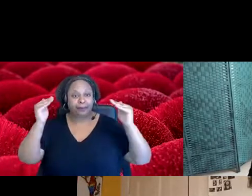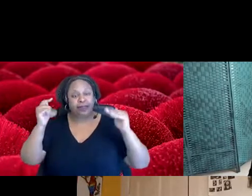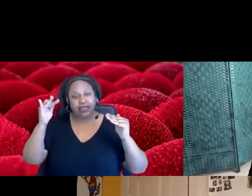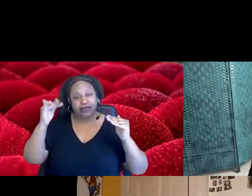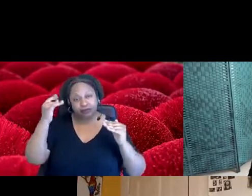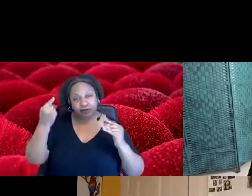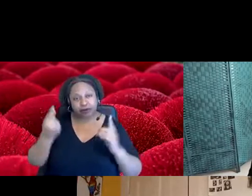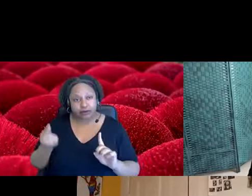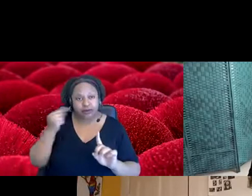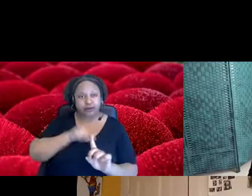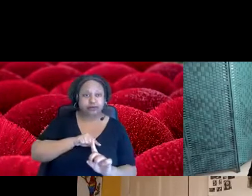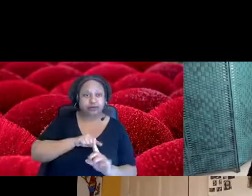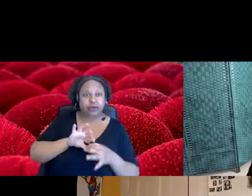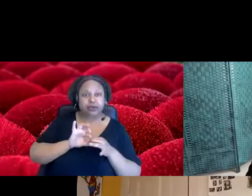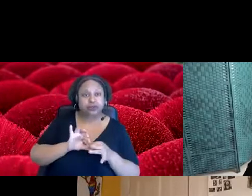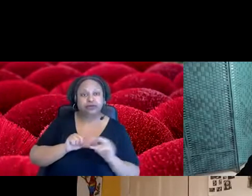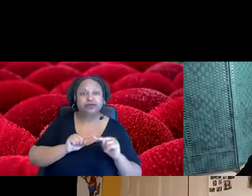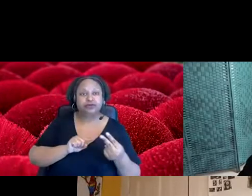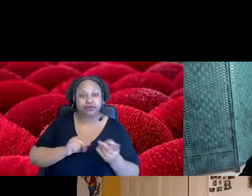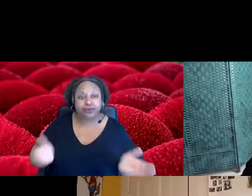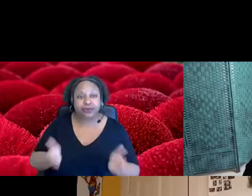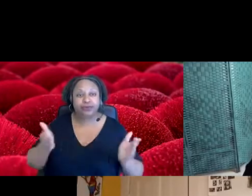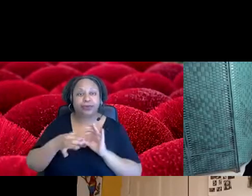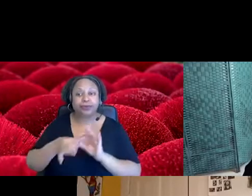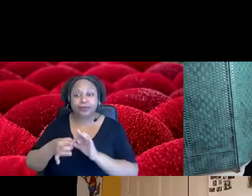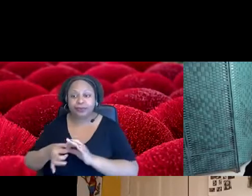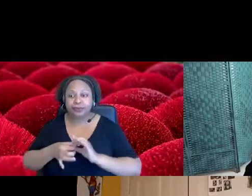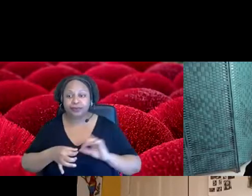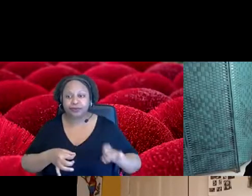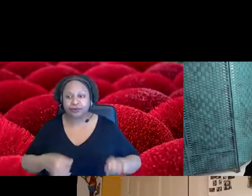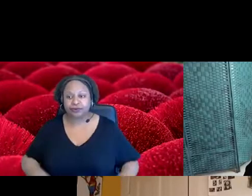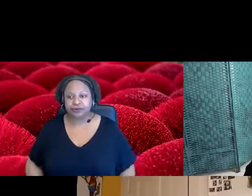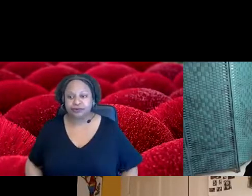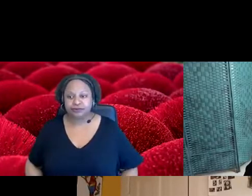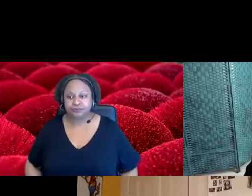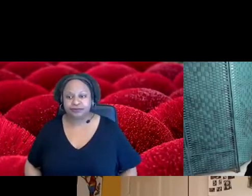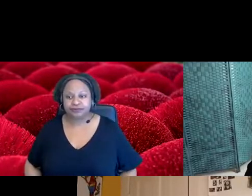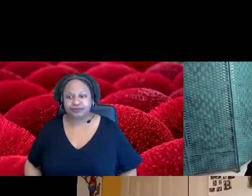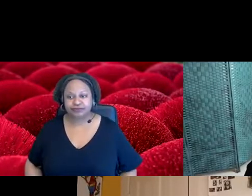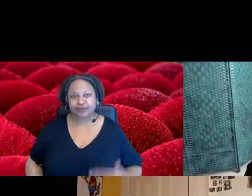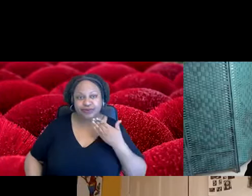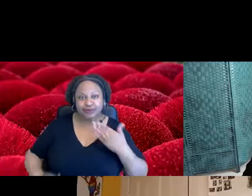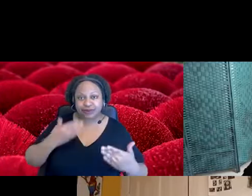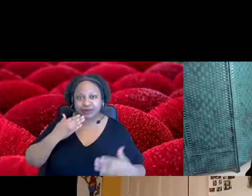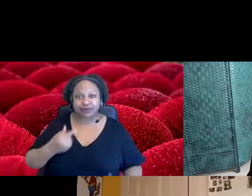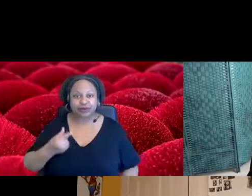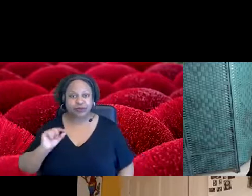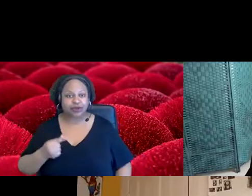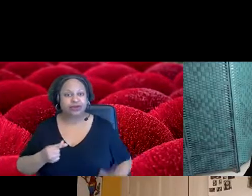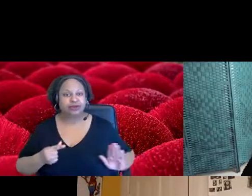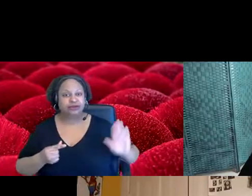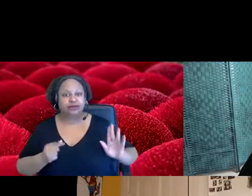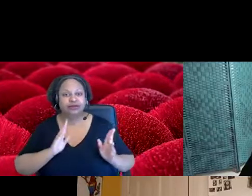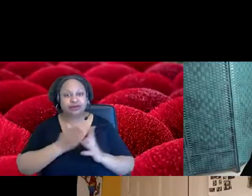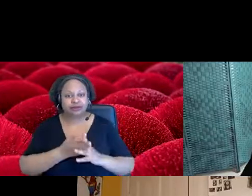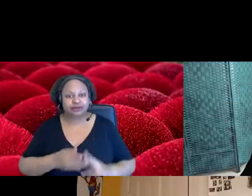relationship point of view. So thanks, folks, for that. Just a quick question. Like, yeah,